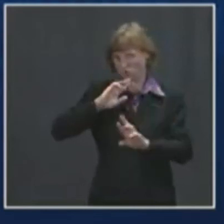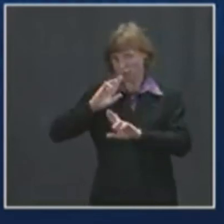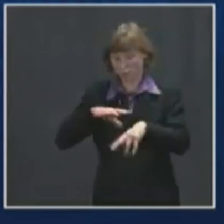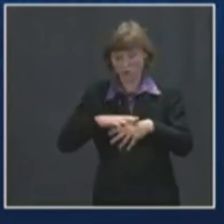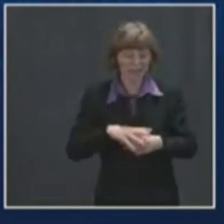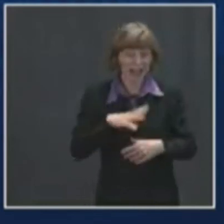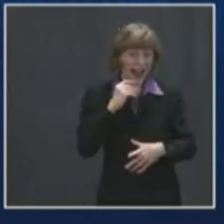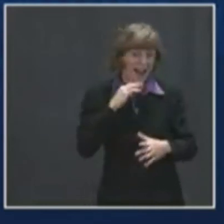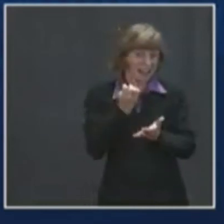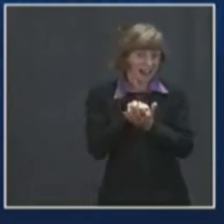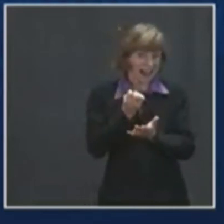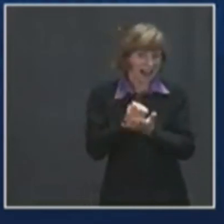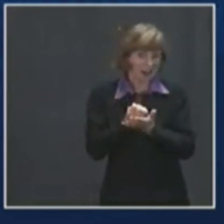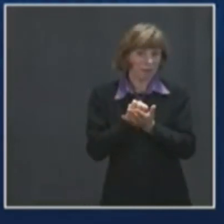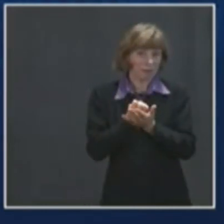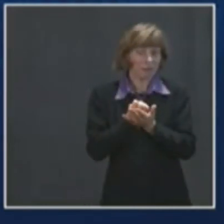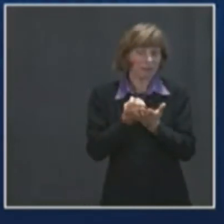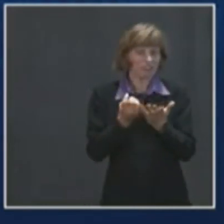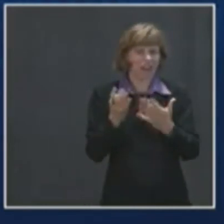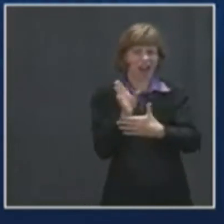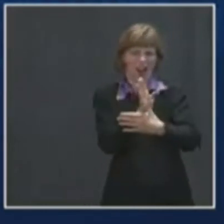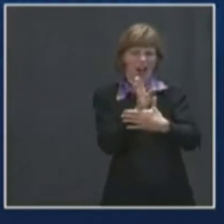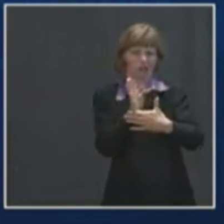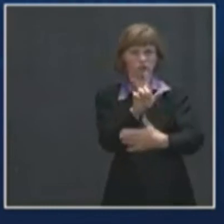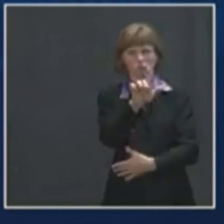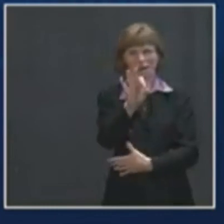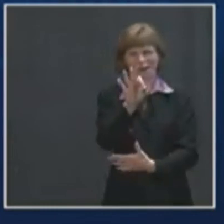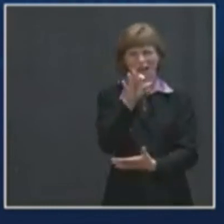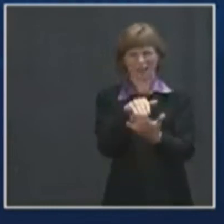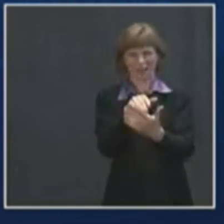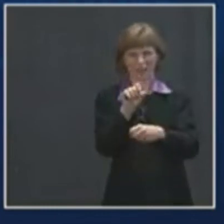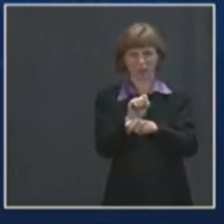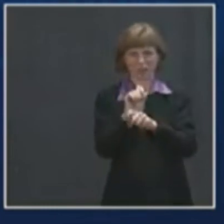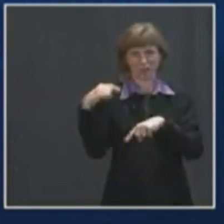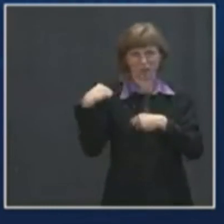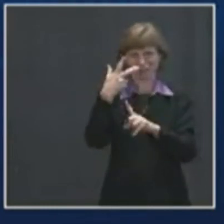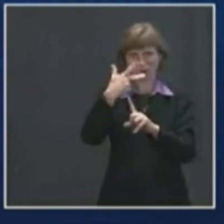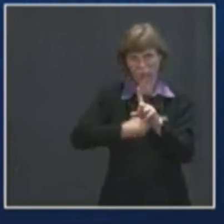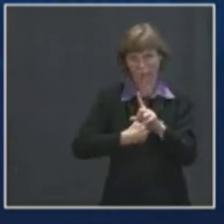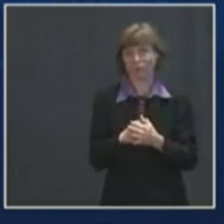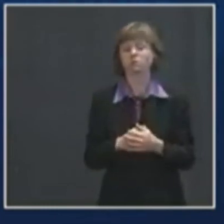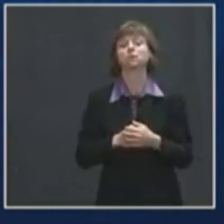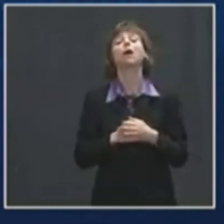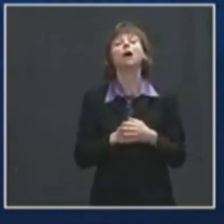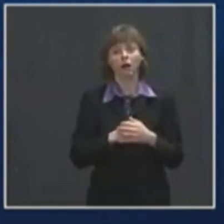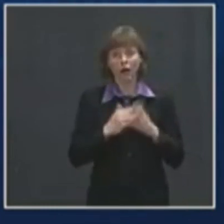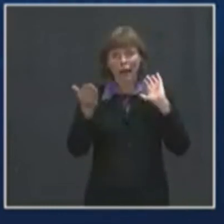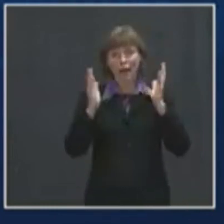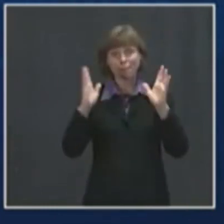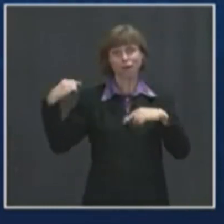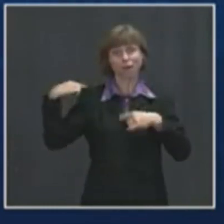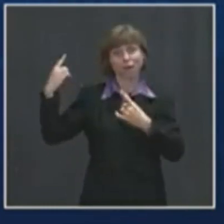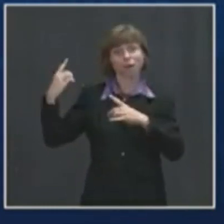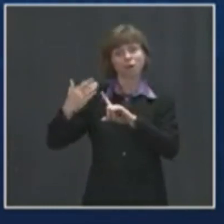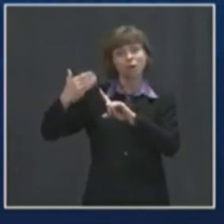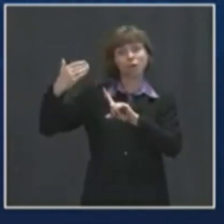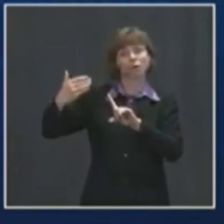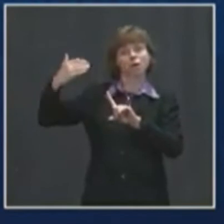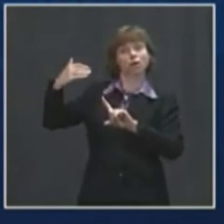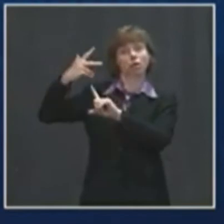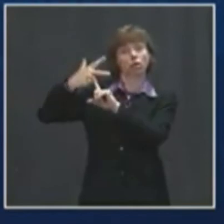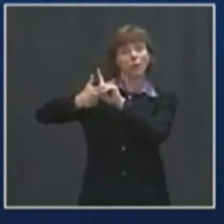I mentioned, has averaged 29,000 jobs over the past 3 months. Now, if you compare that to the trend over the prior 3 months, that